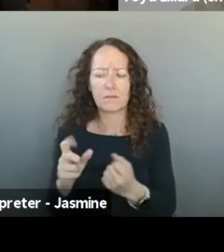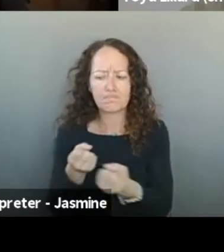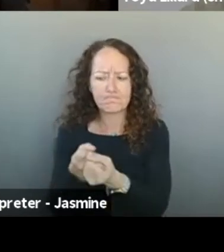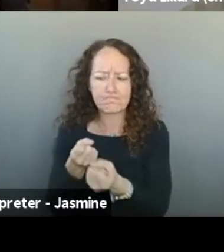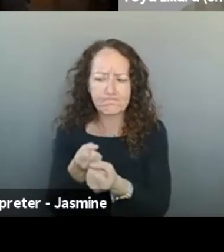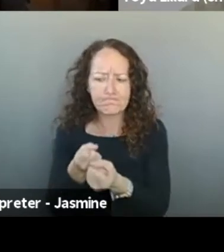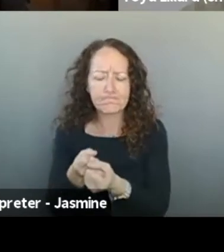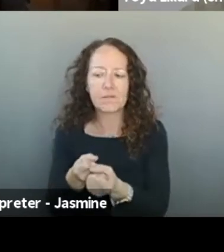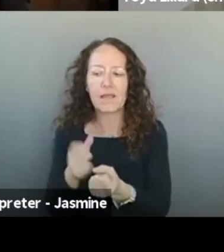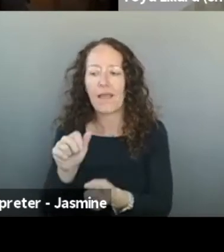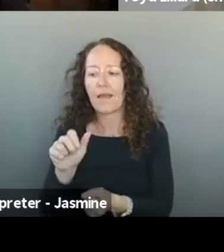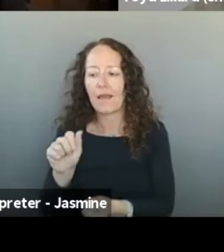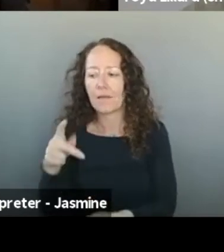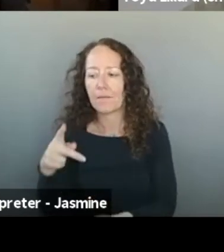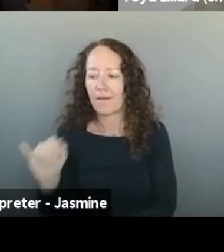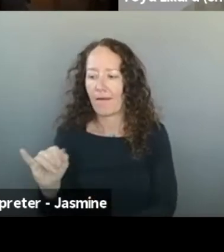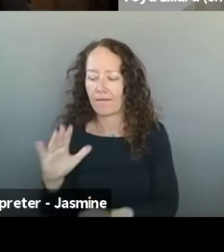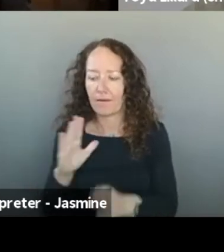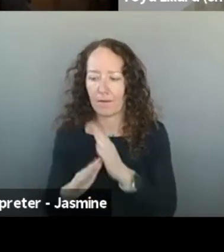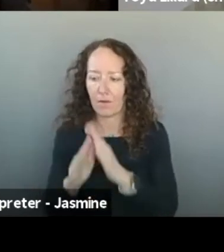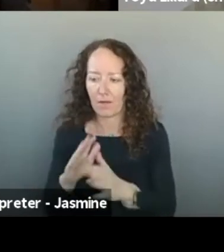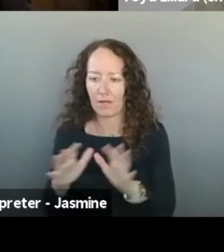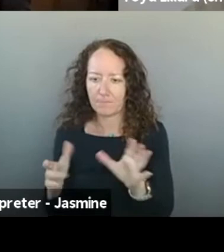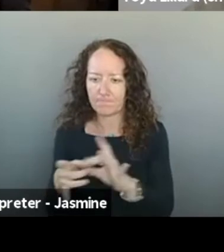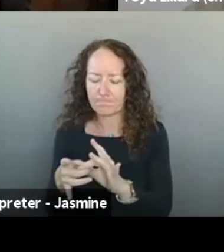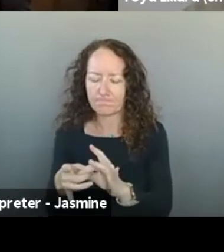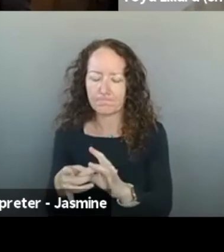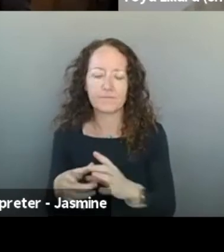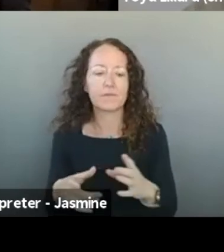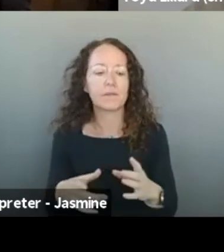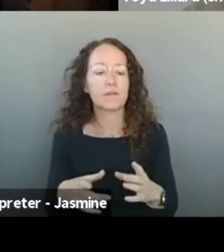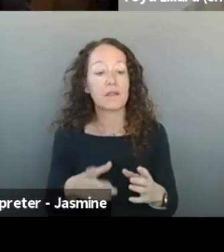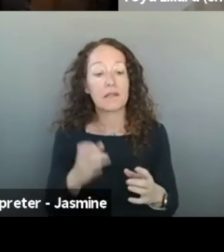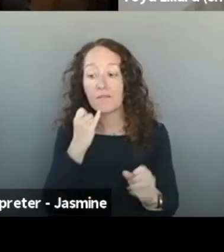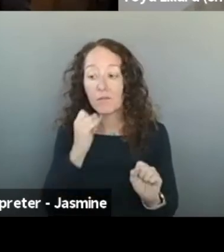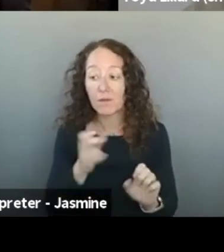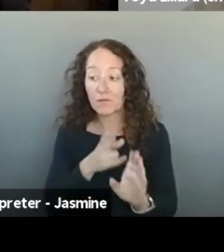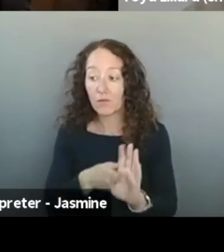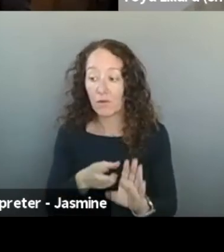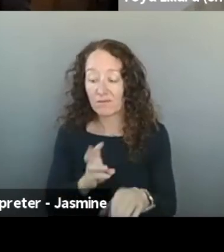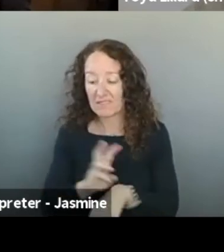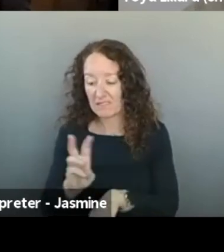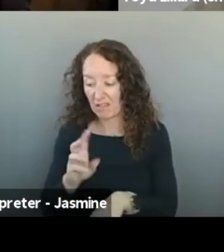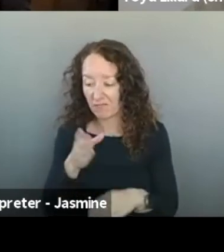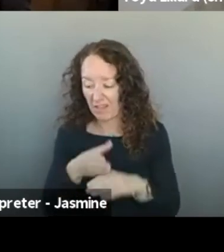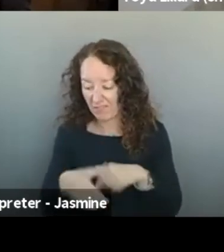you're able to join us, it's from 6 to 7 p.m. directly after this. You can send me or